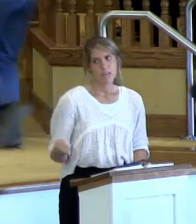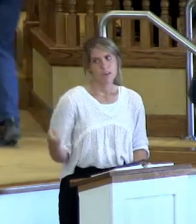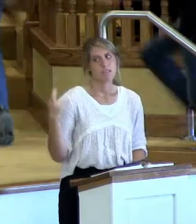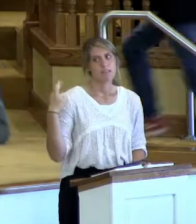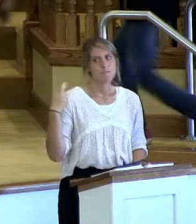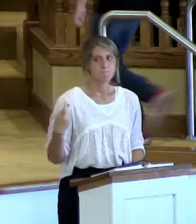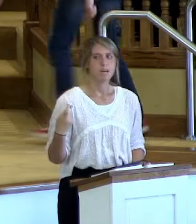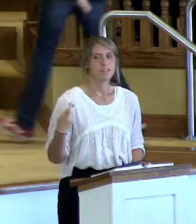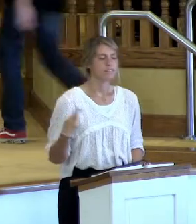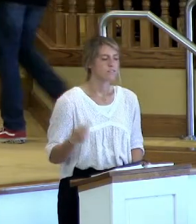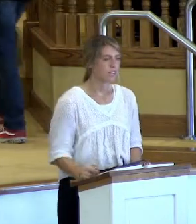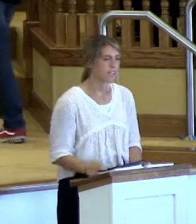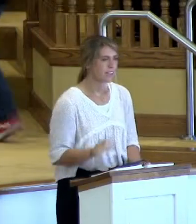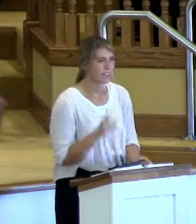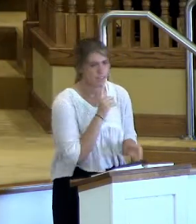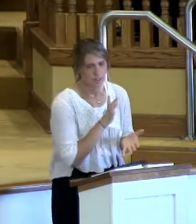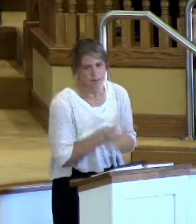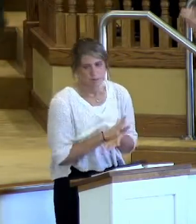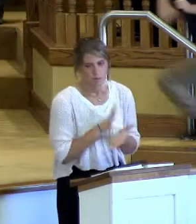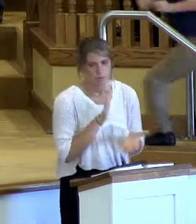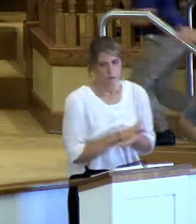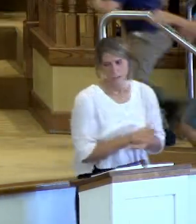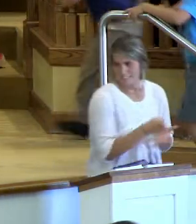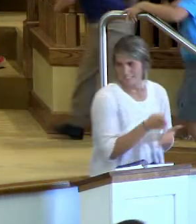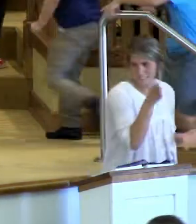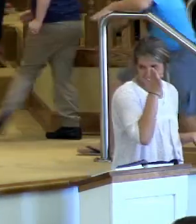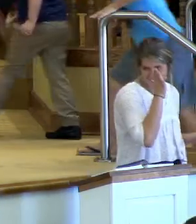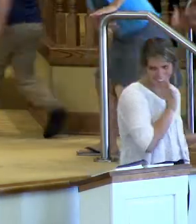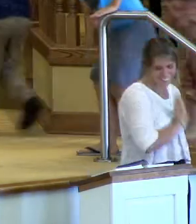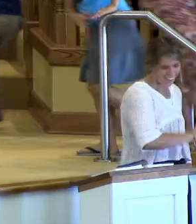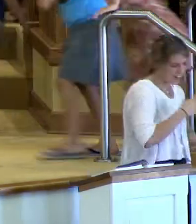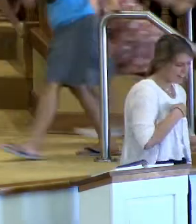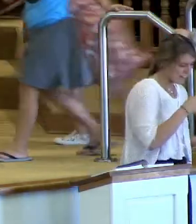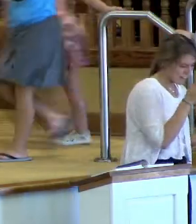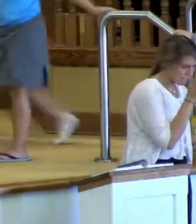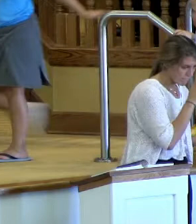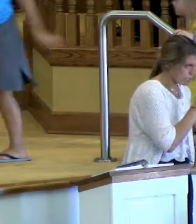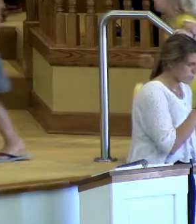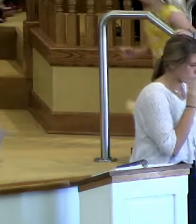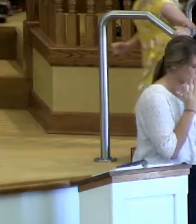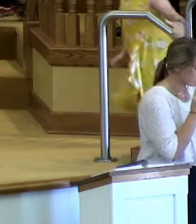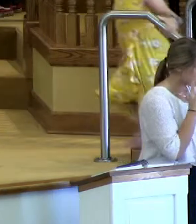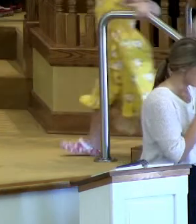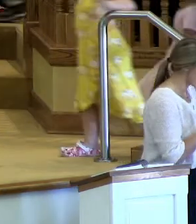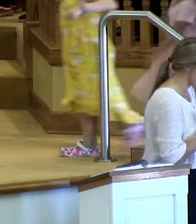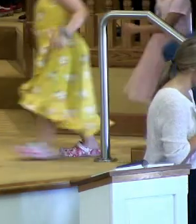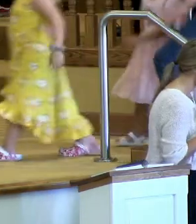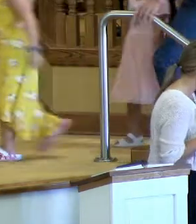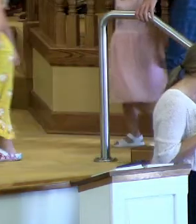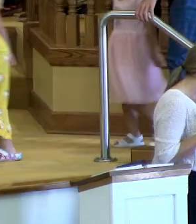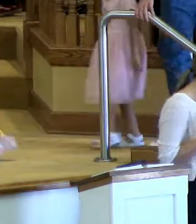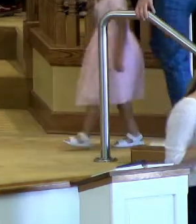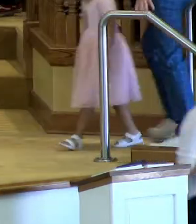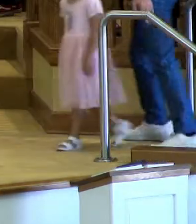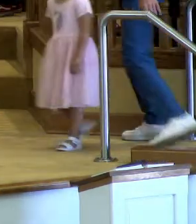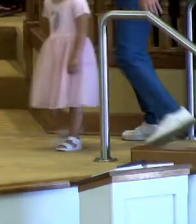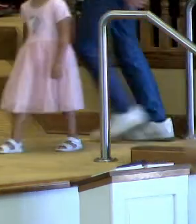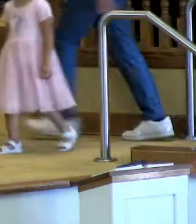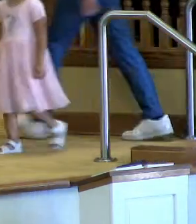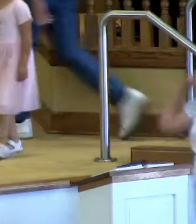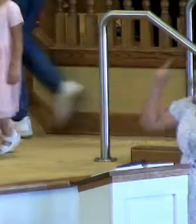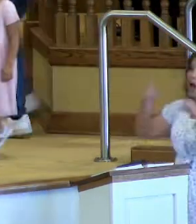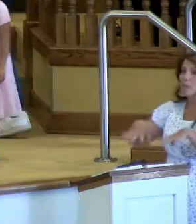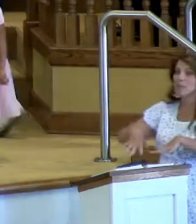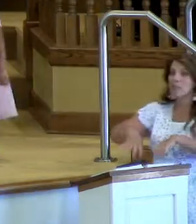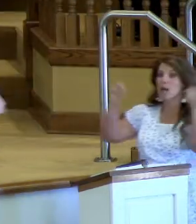He's my very best friend. Praise God, I'll never be lonely again.